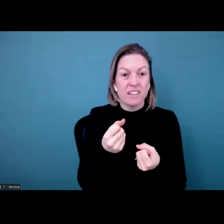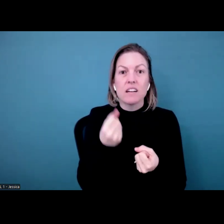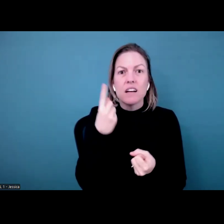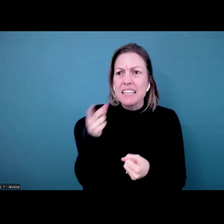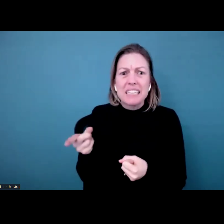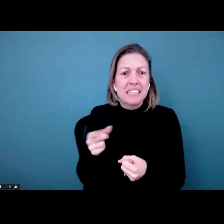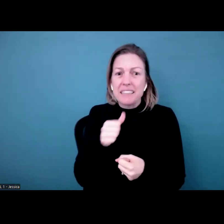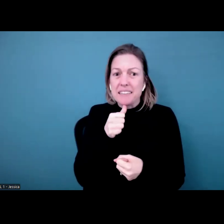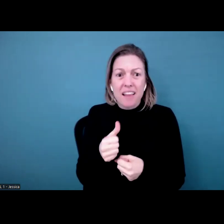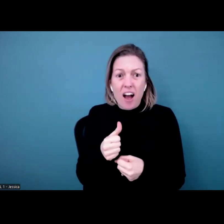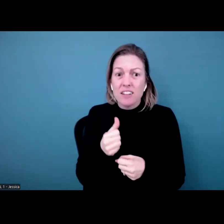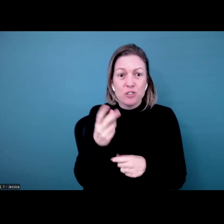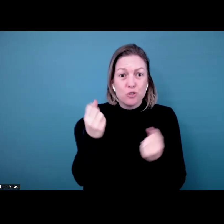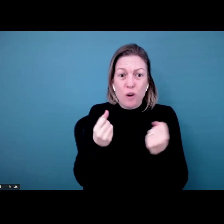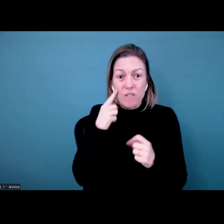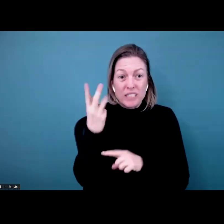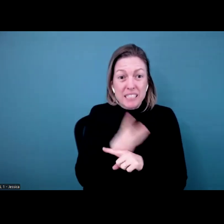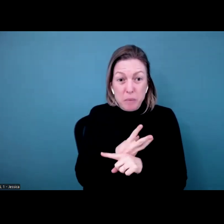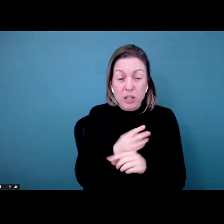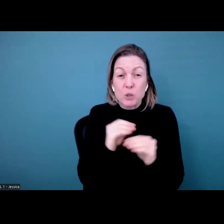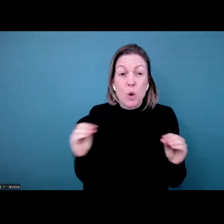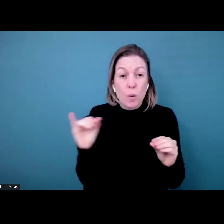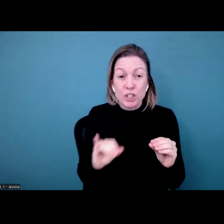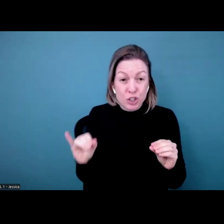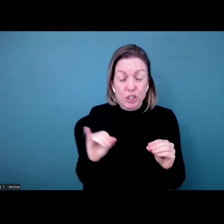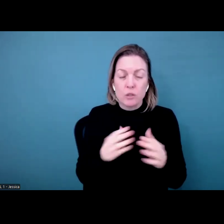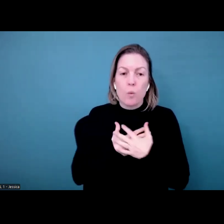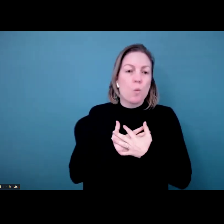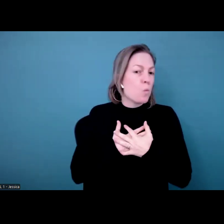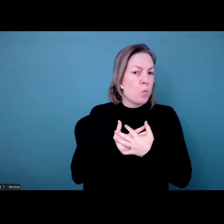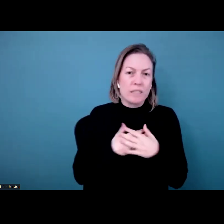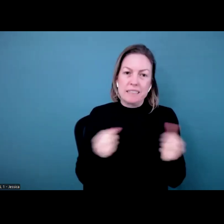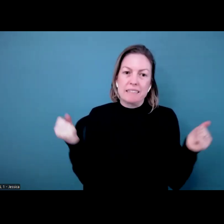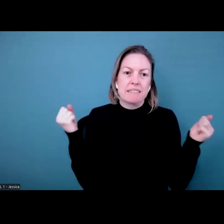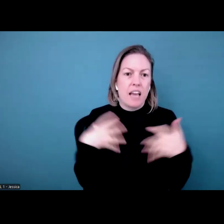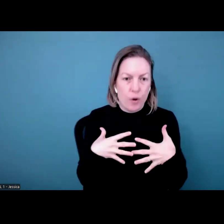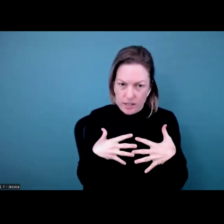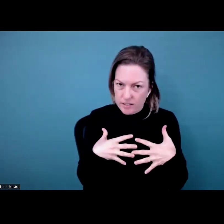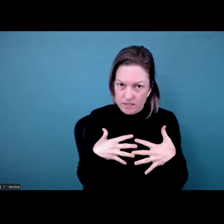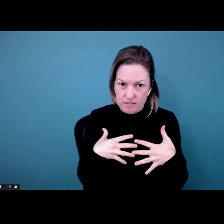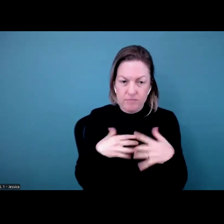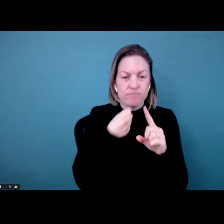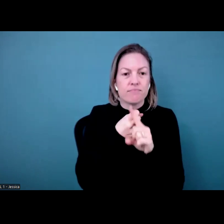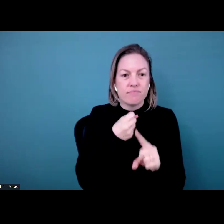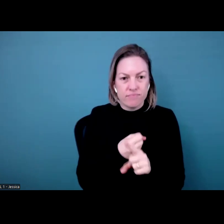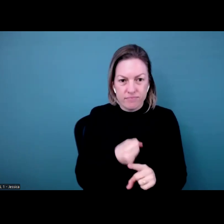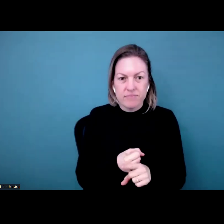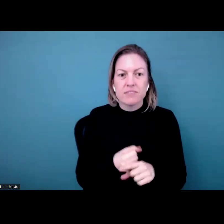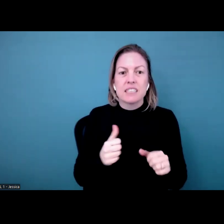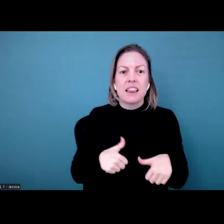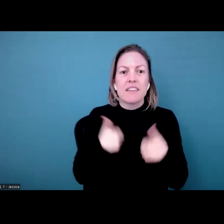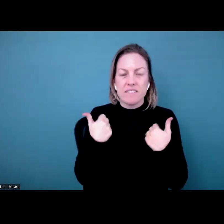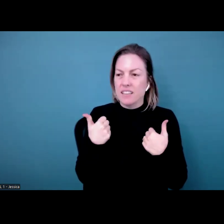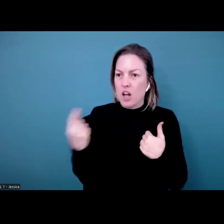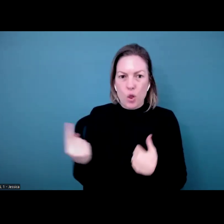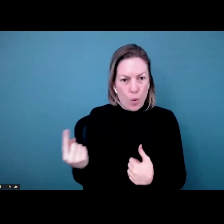months earlier. Now he had no insurance. It's terrifying, right? And all this is happening while he's living independently on his